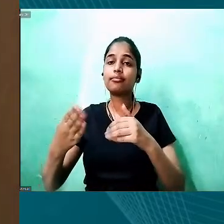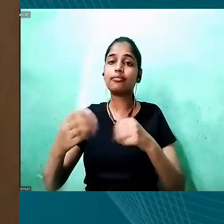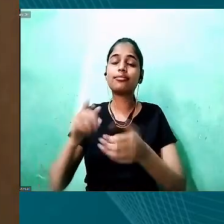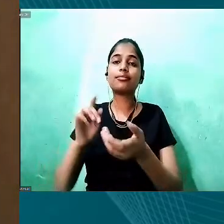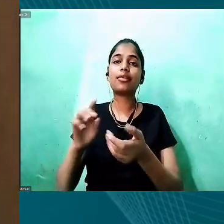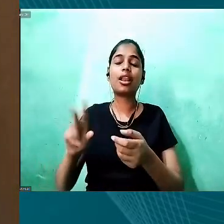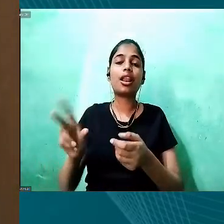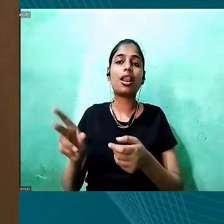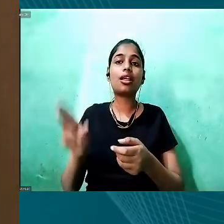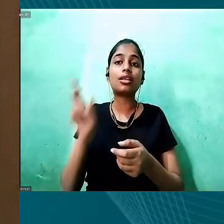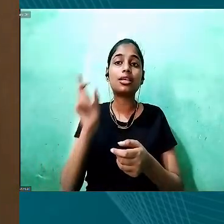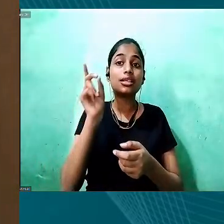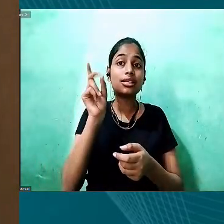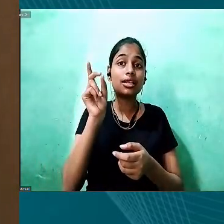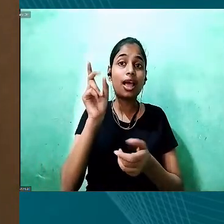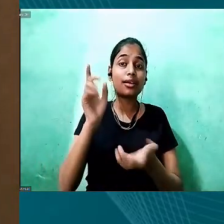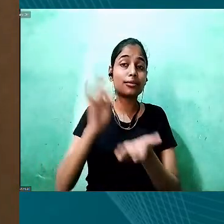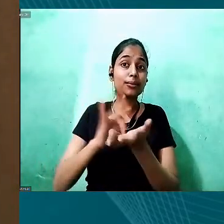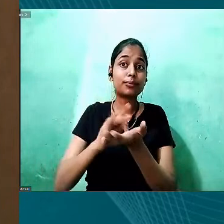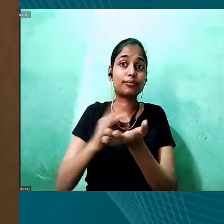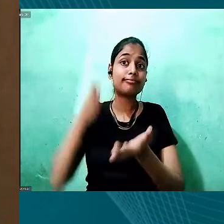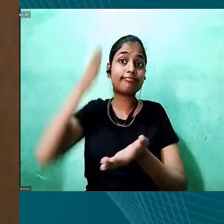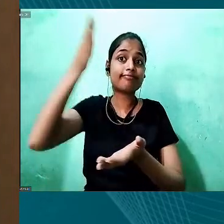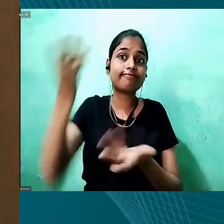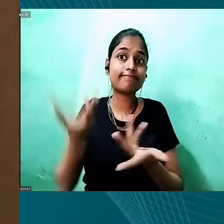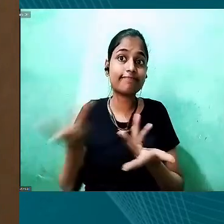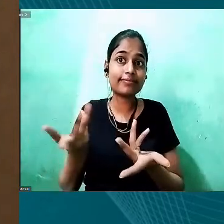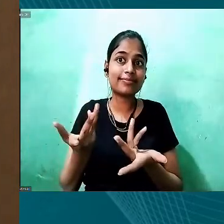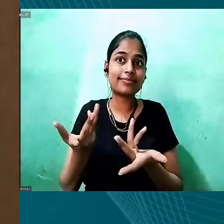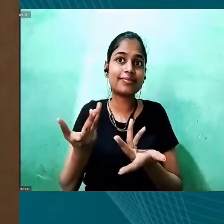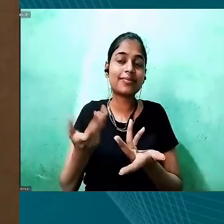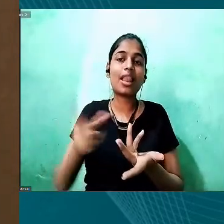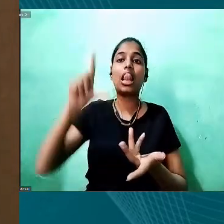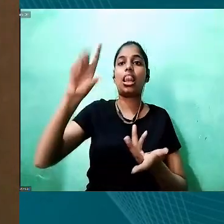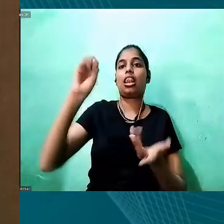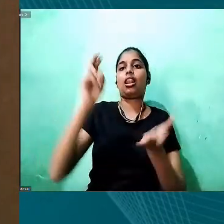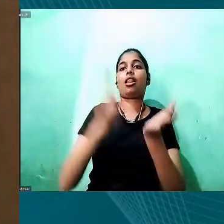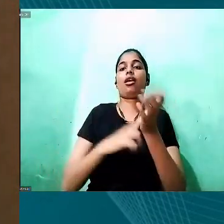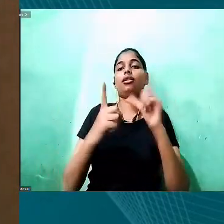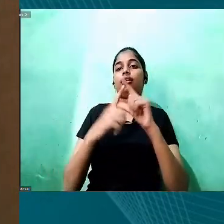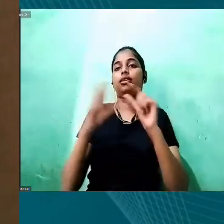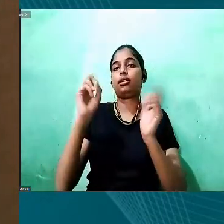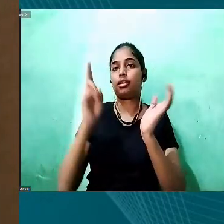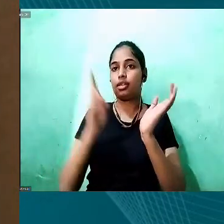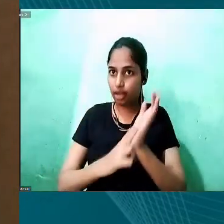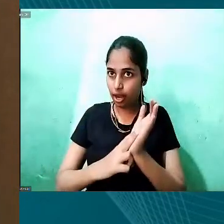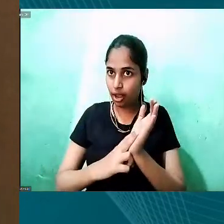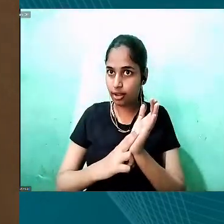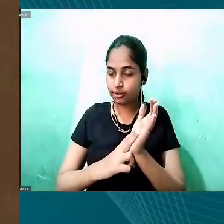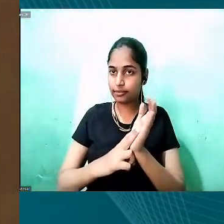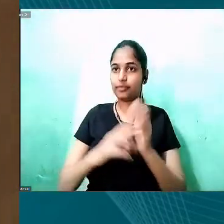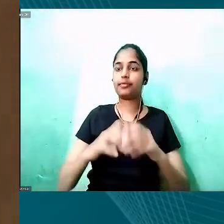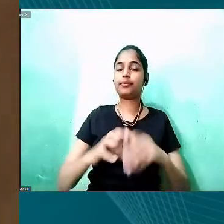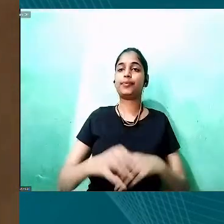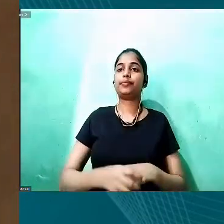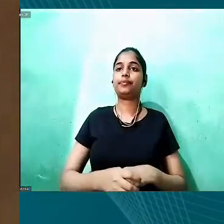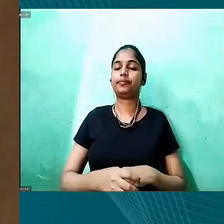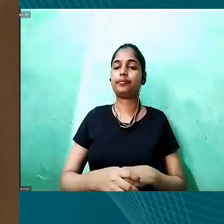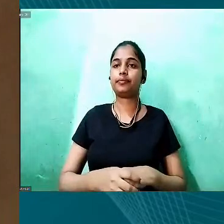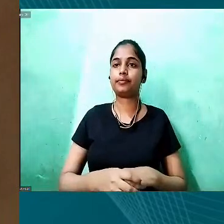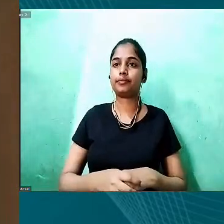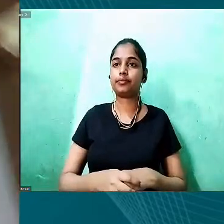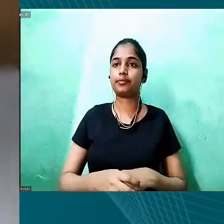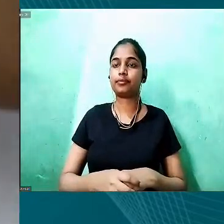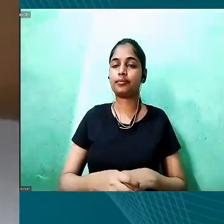rich. He had two homes, one in Scotland and one in London. So, Miibil also had